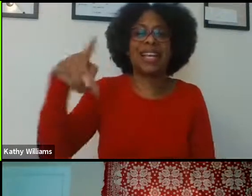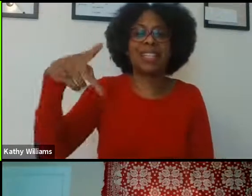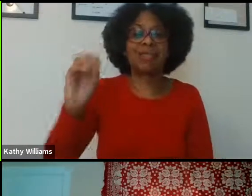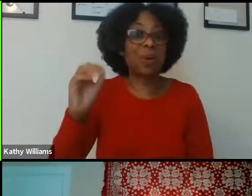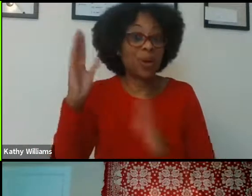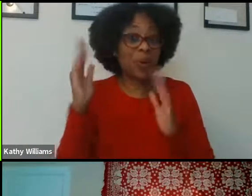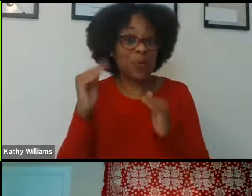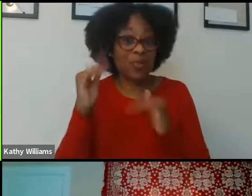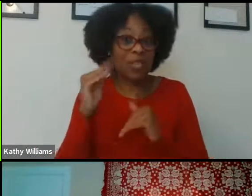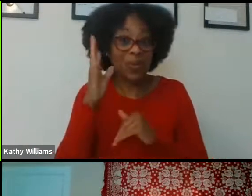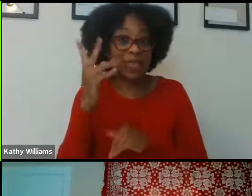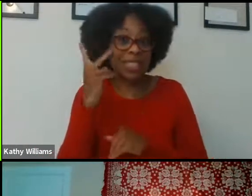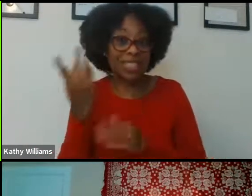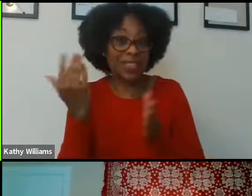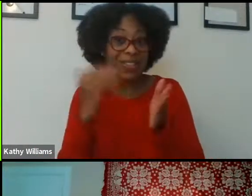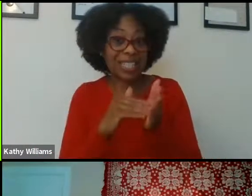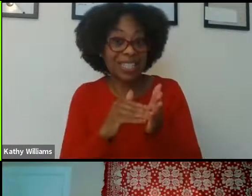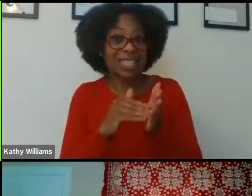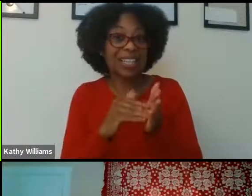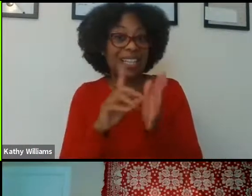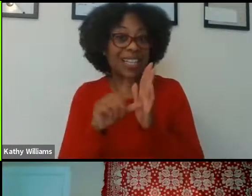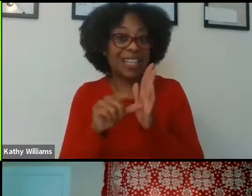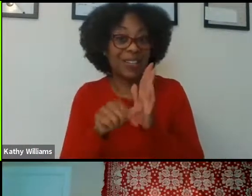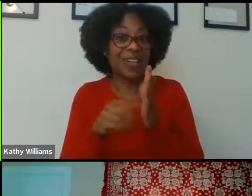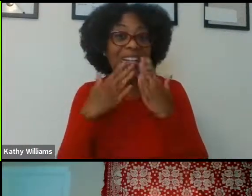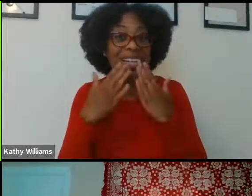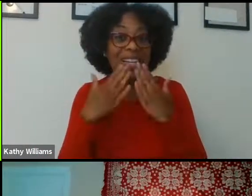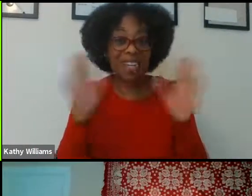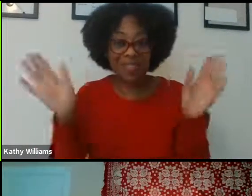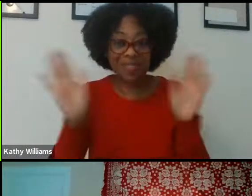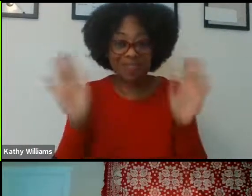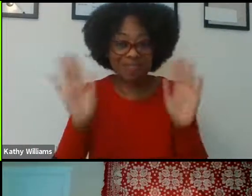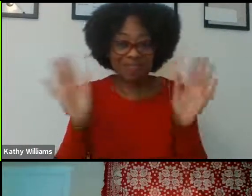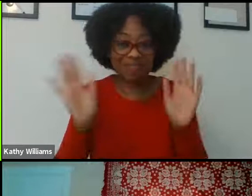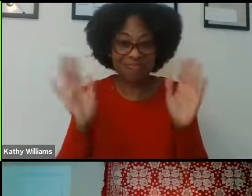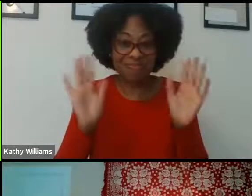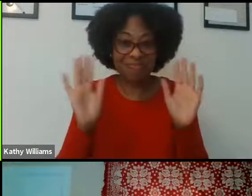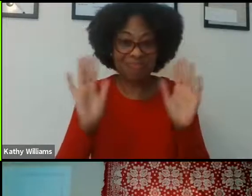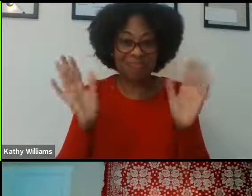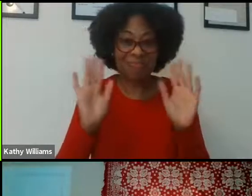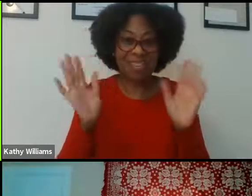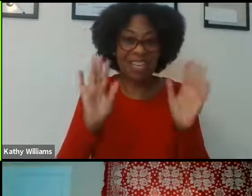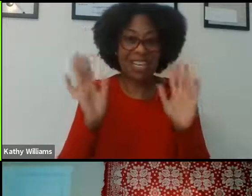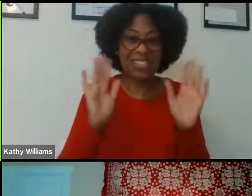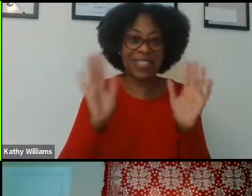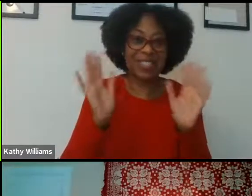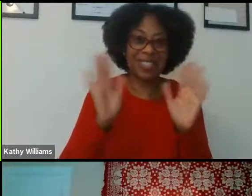in some of the live sessions. Thank you. Mhm. Yeah, have a good one.